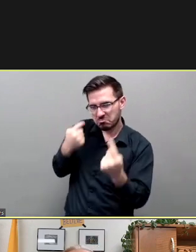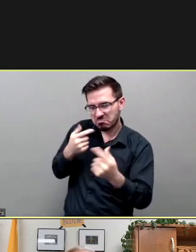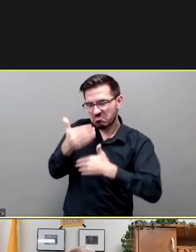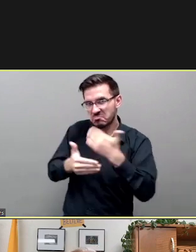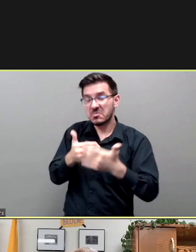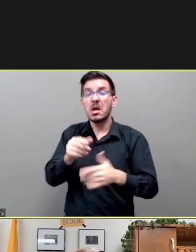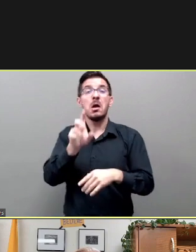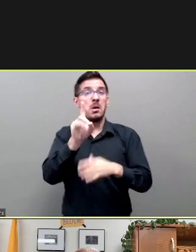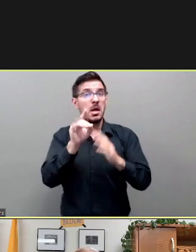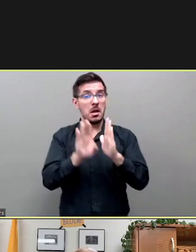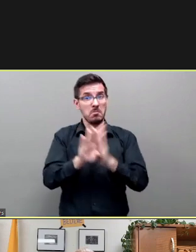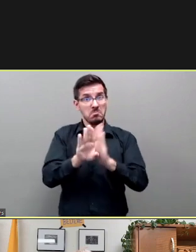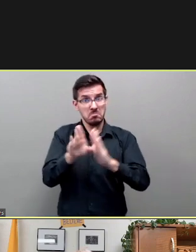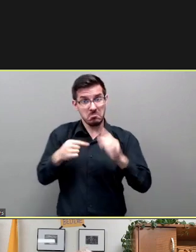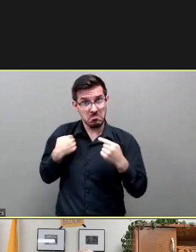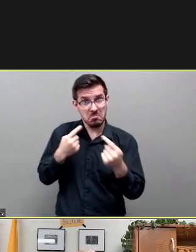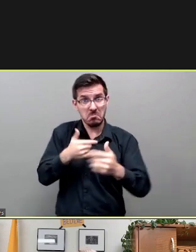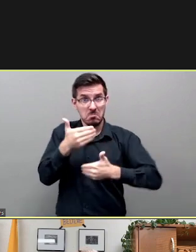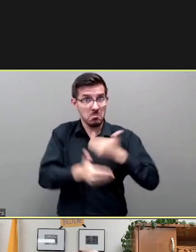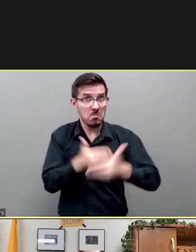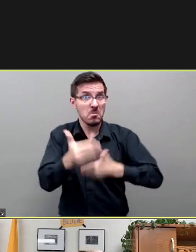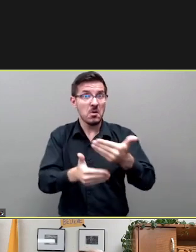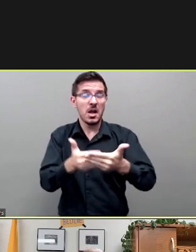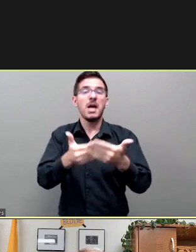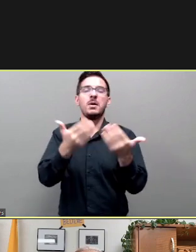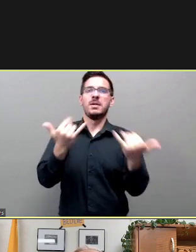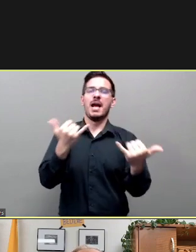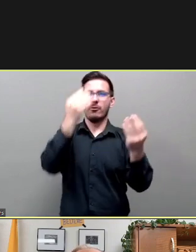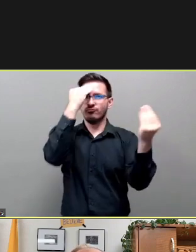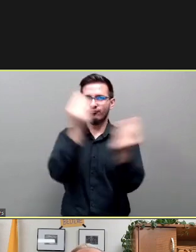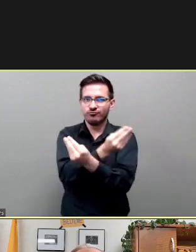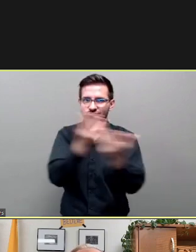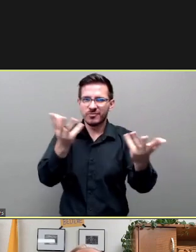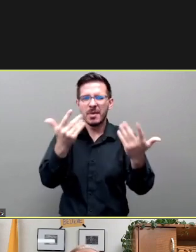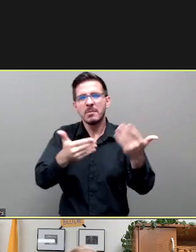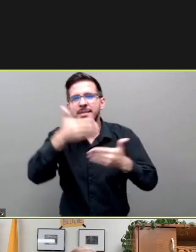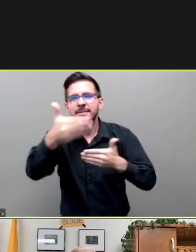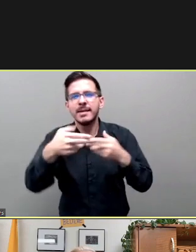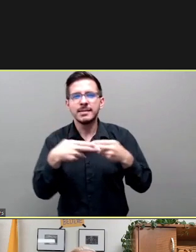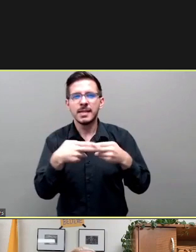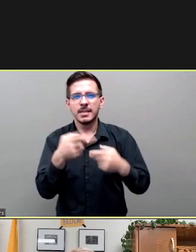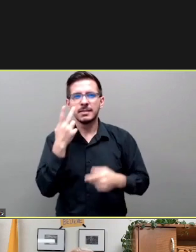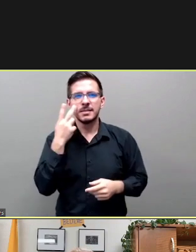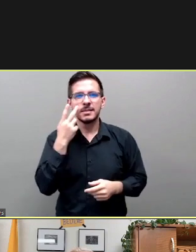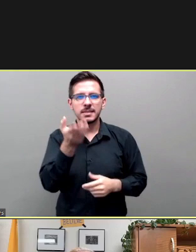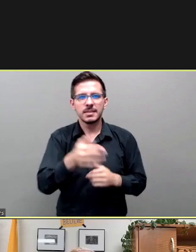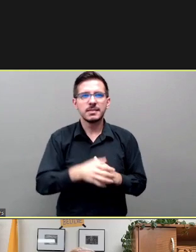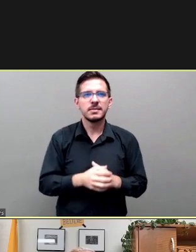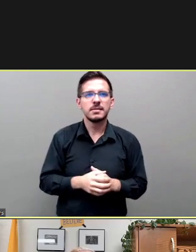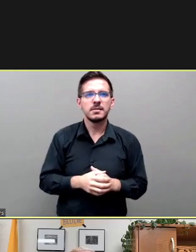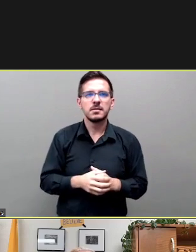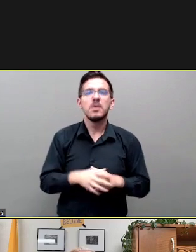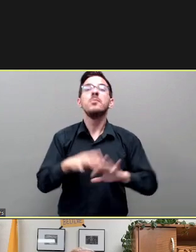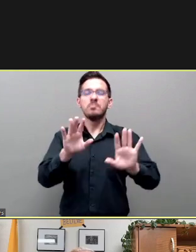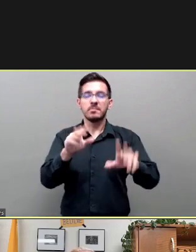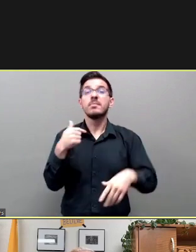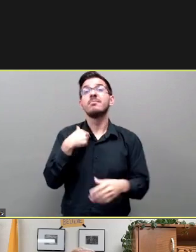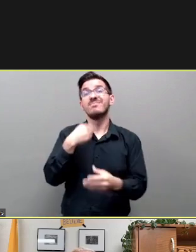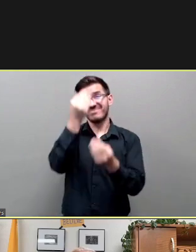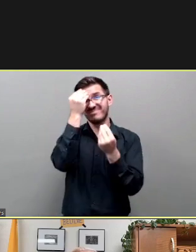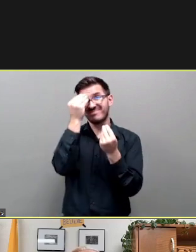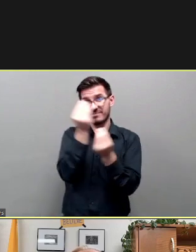way. And so I wanted to let you know, maybe we can go on to the next slide first, but let you know that we have